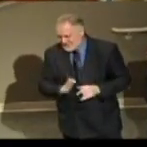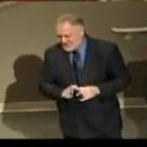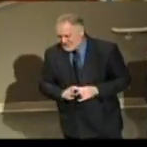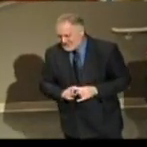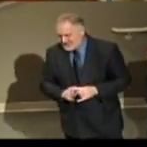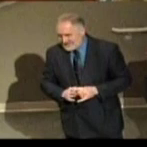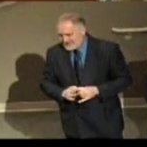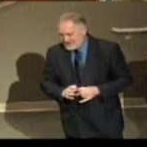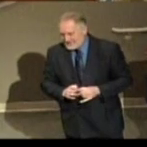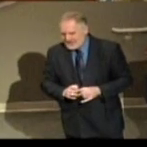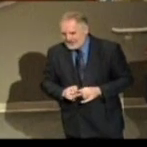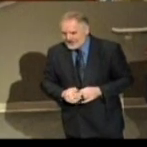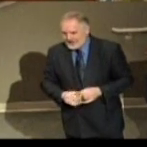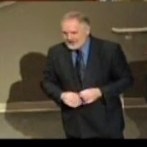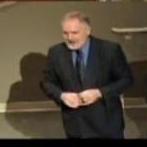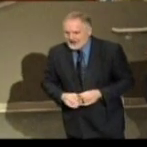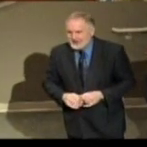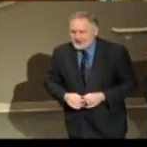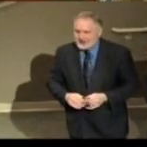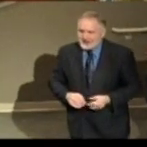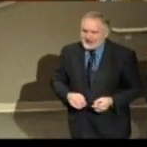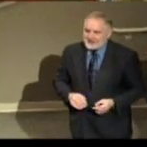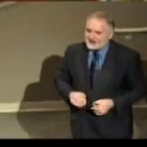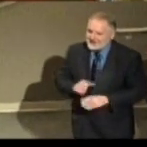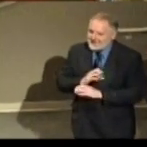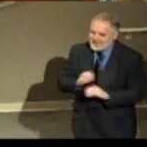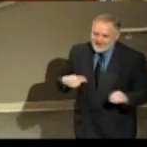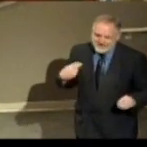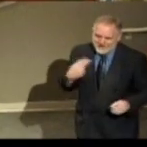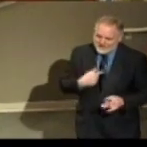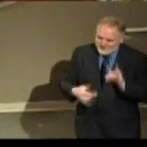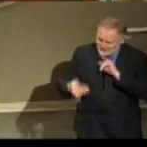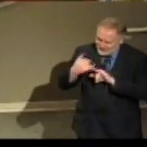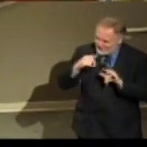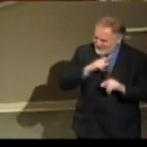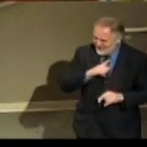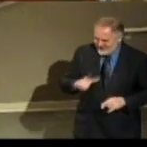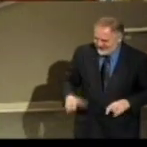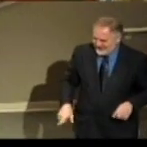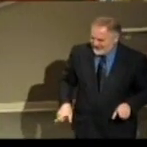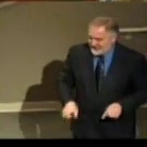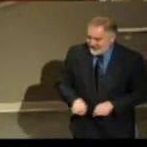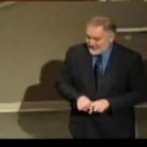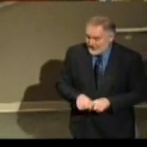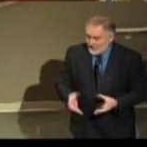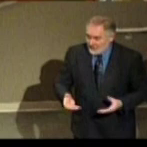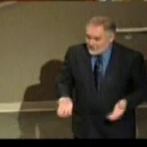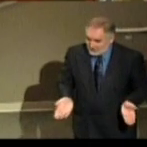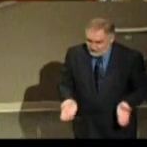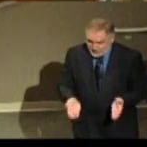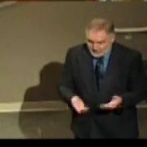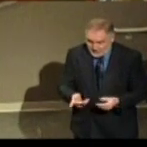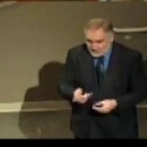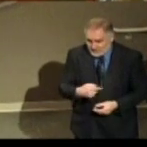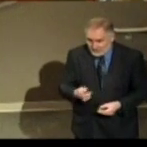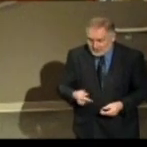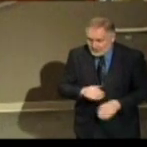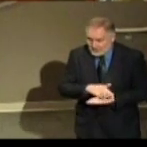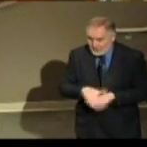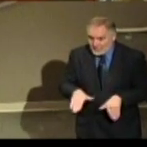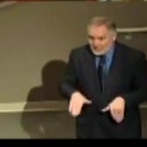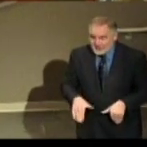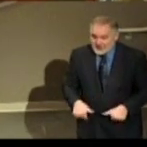And the bottom line is none of us fool the Lord. I want to encourage you.